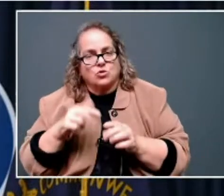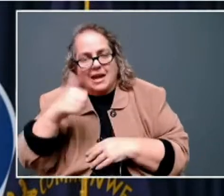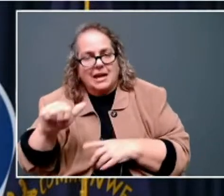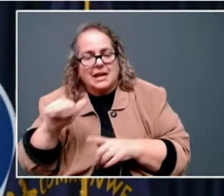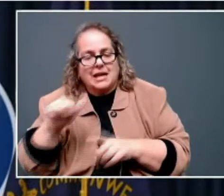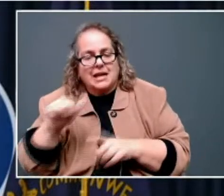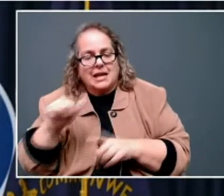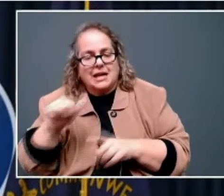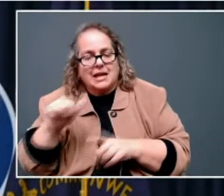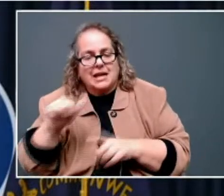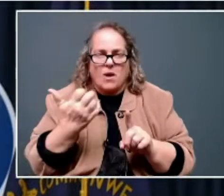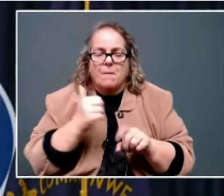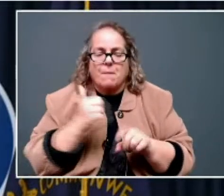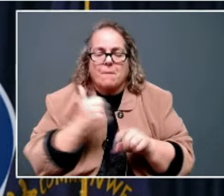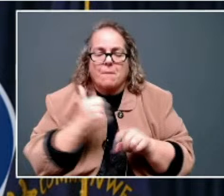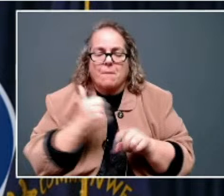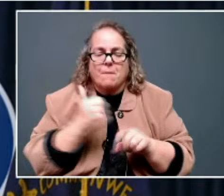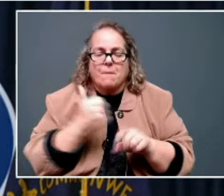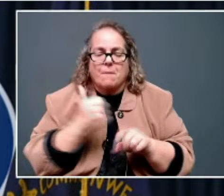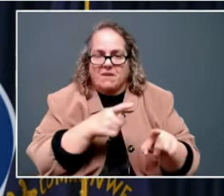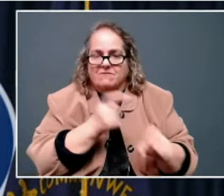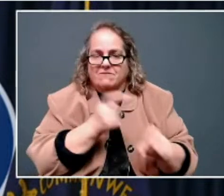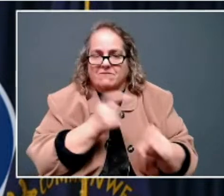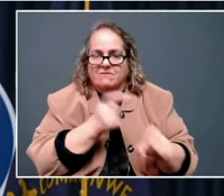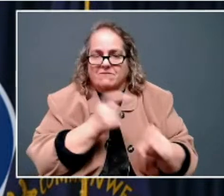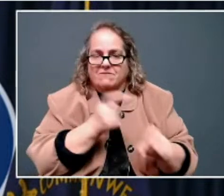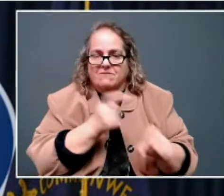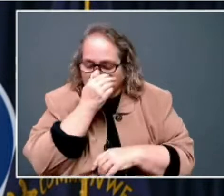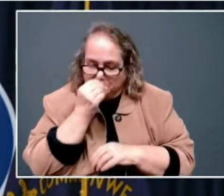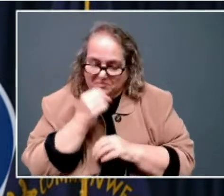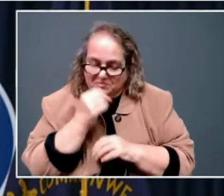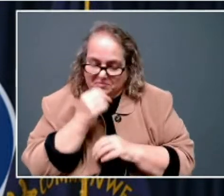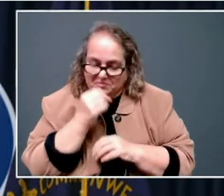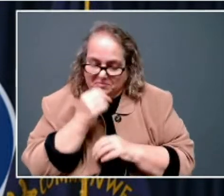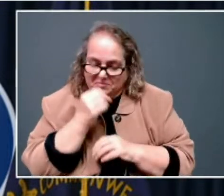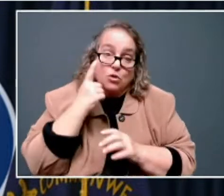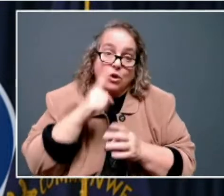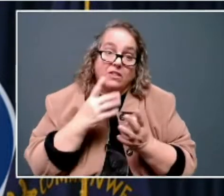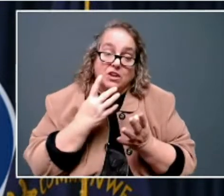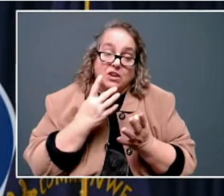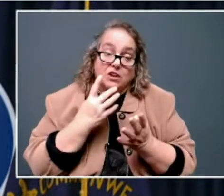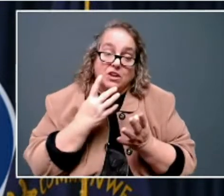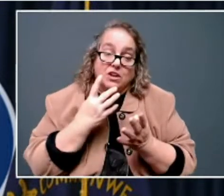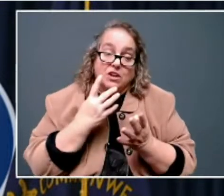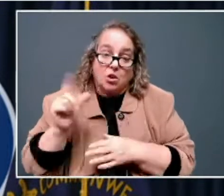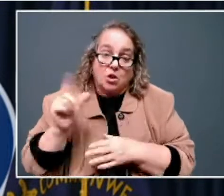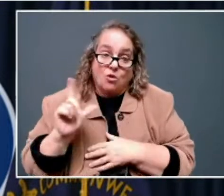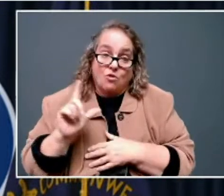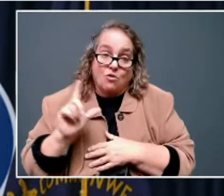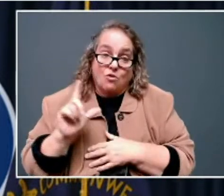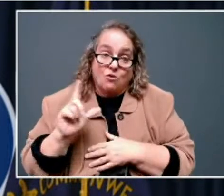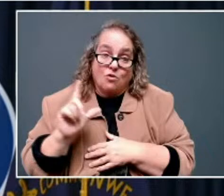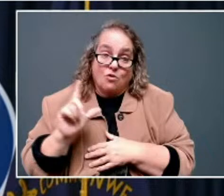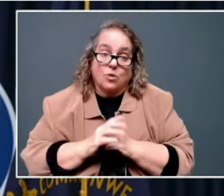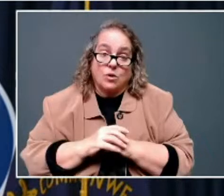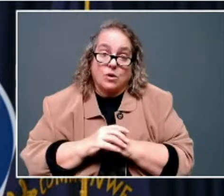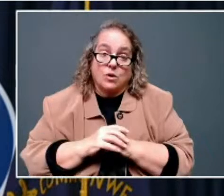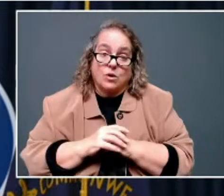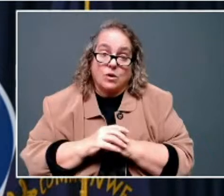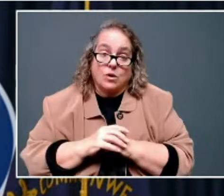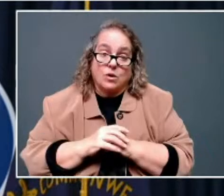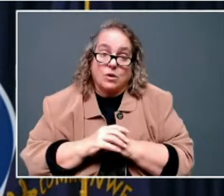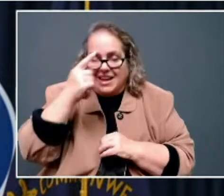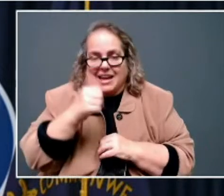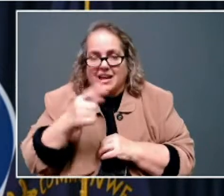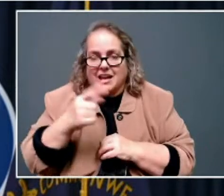to get them shut down as quickly as we can. For the jail in Louisville, I don't think anybody ever likes to